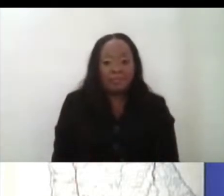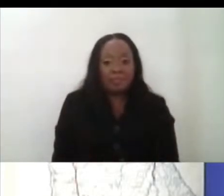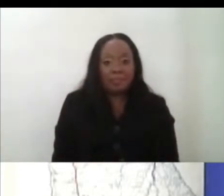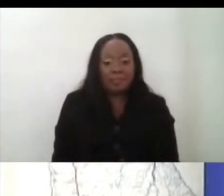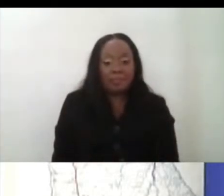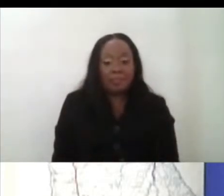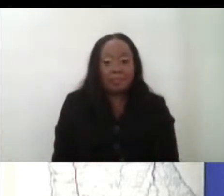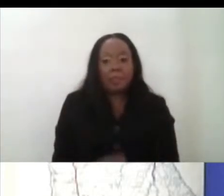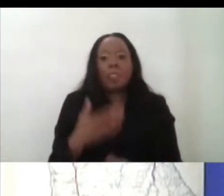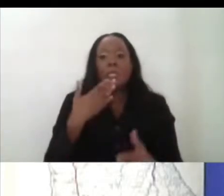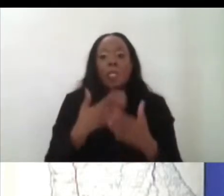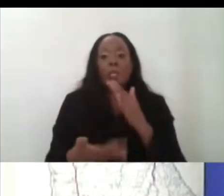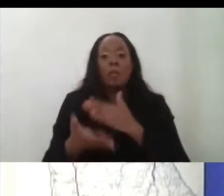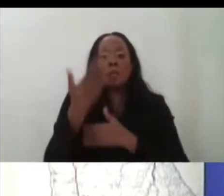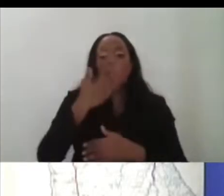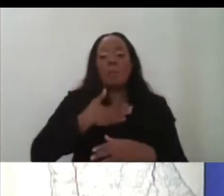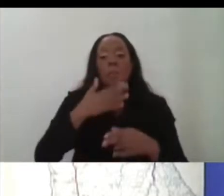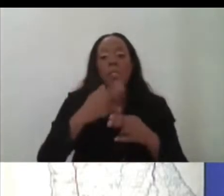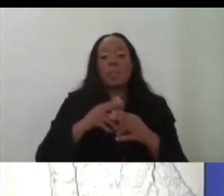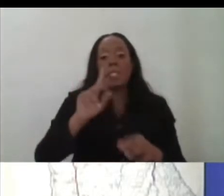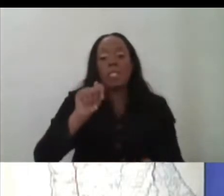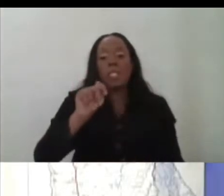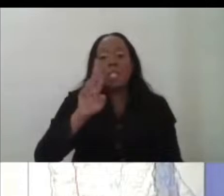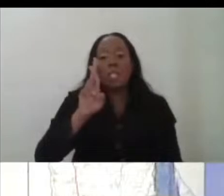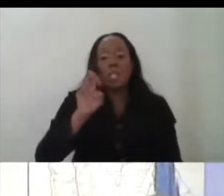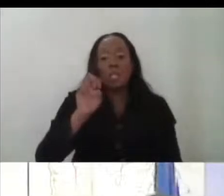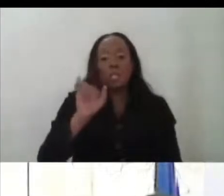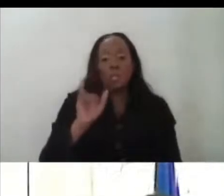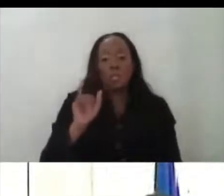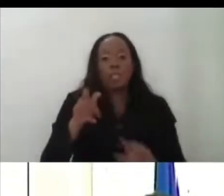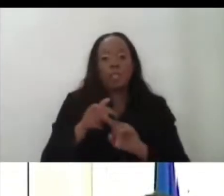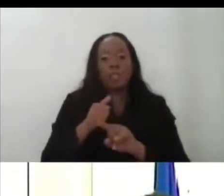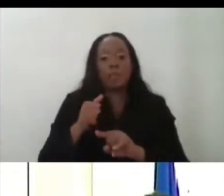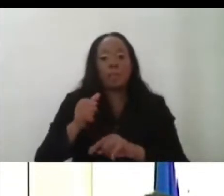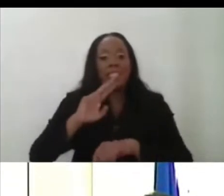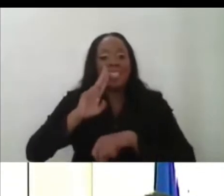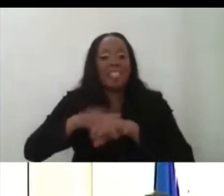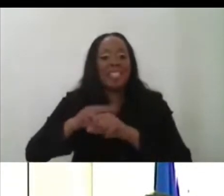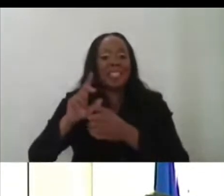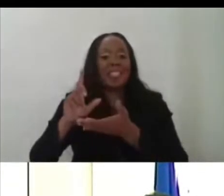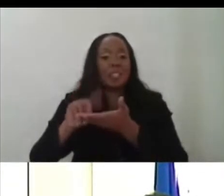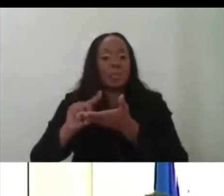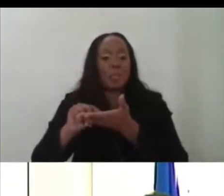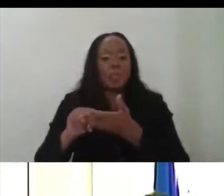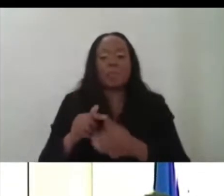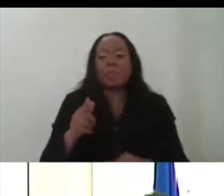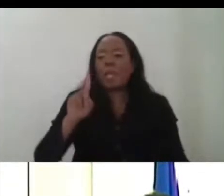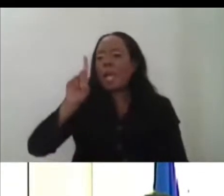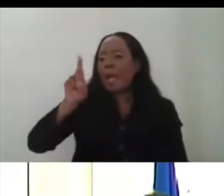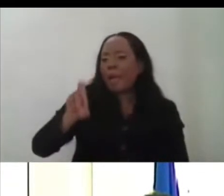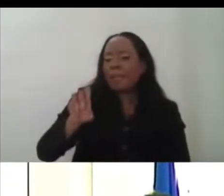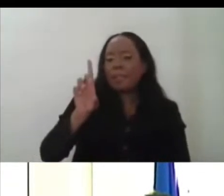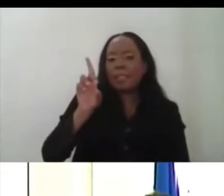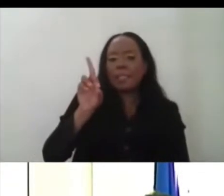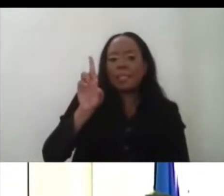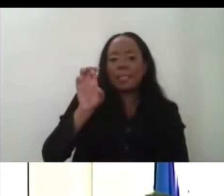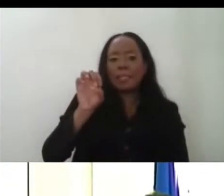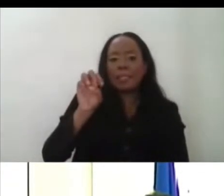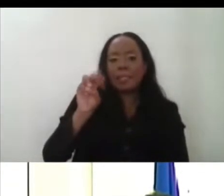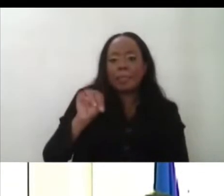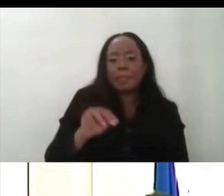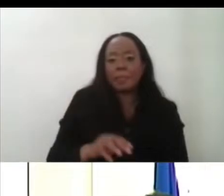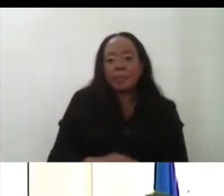Good morning, everyone. Trey Grace from The Nation. I guess this might be a question for the DEM. I know government normally has a count of the number of